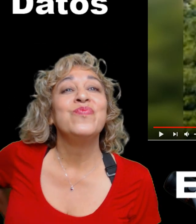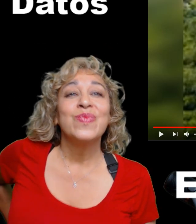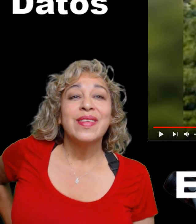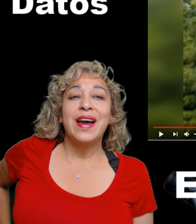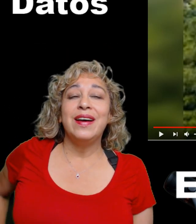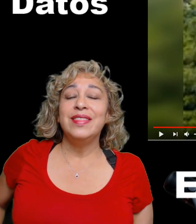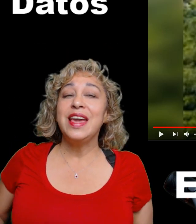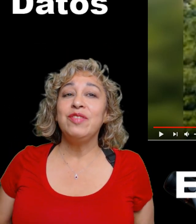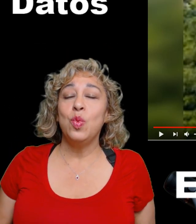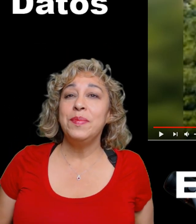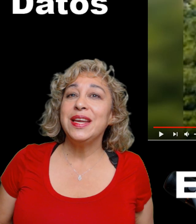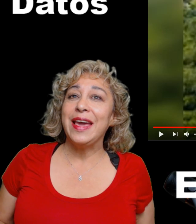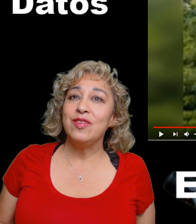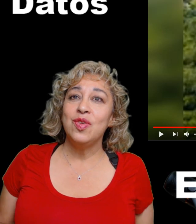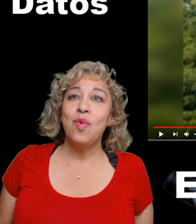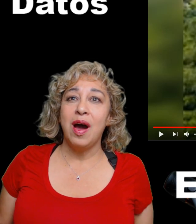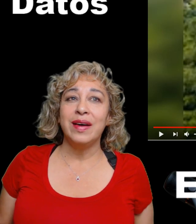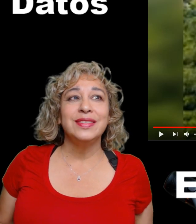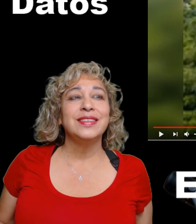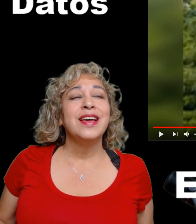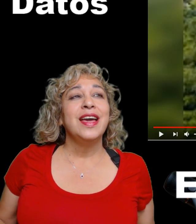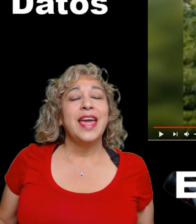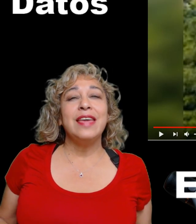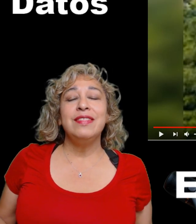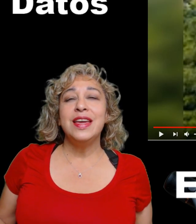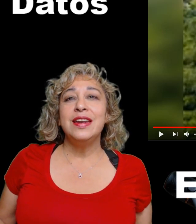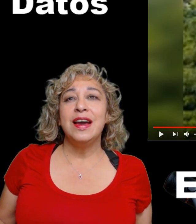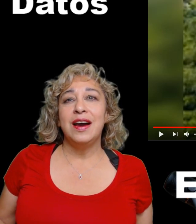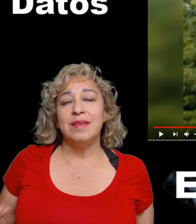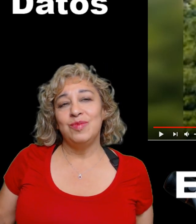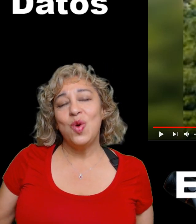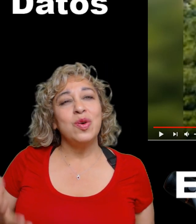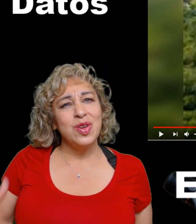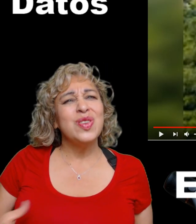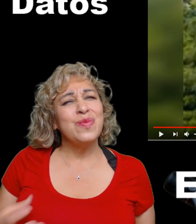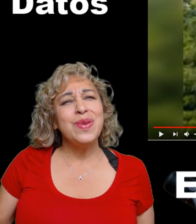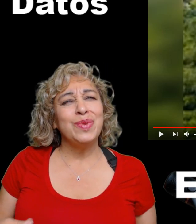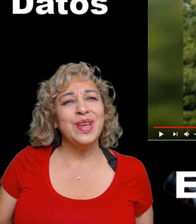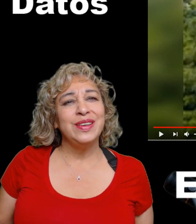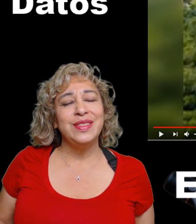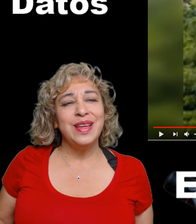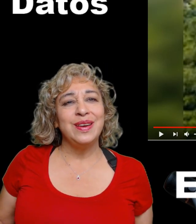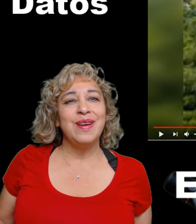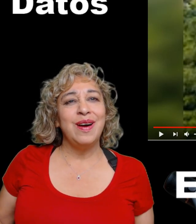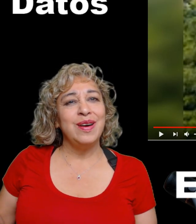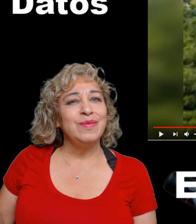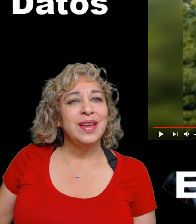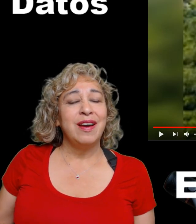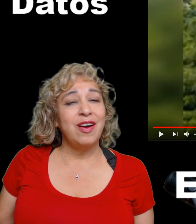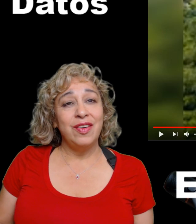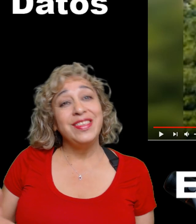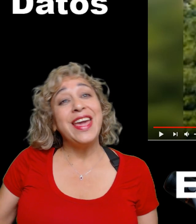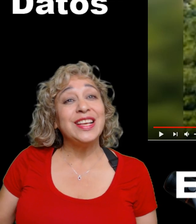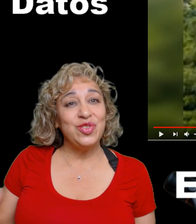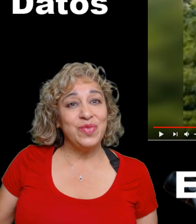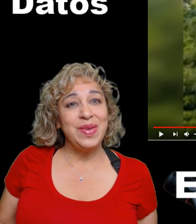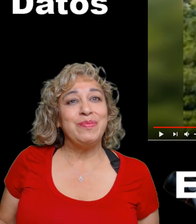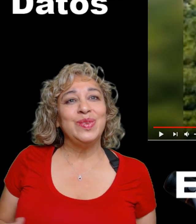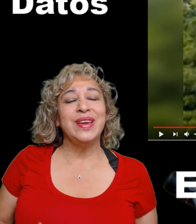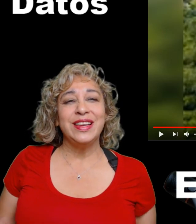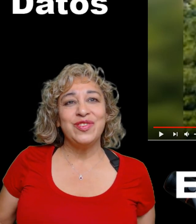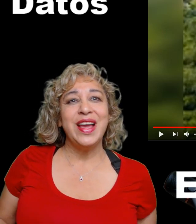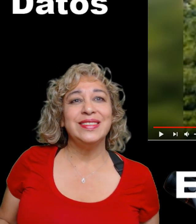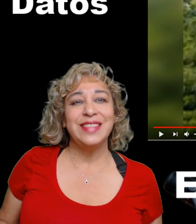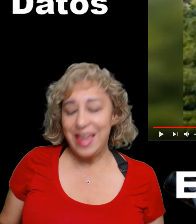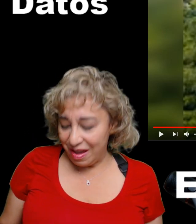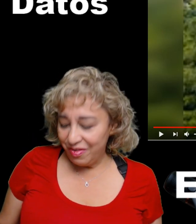well. They have the women gather the rocks, and then, or you know, the people the extra people,